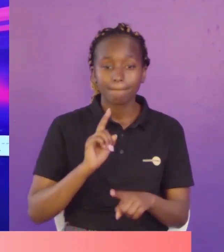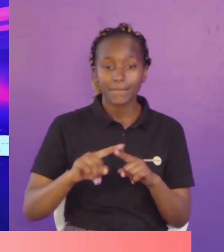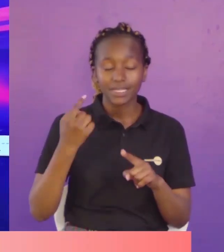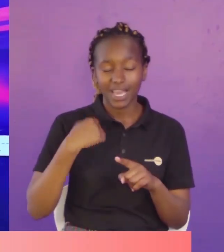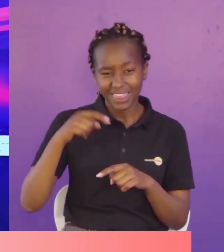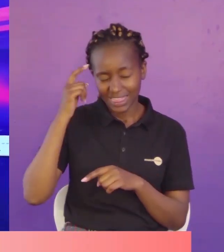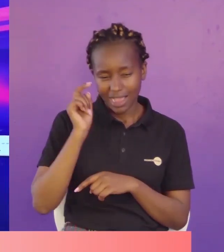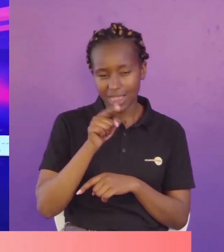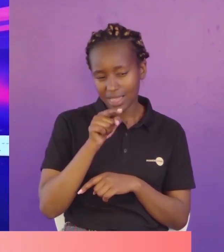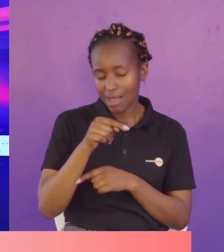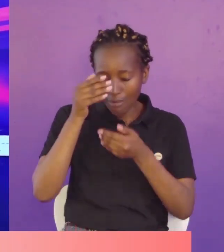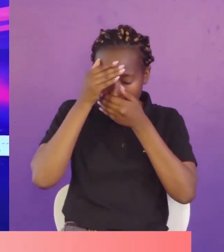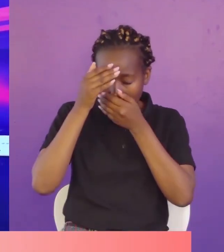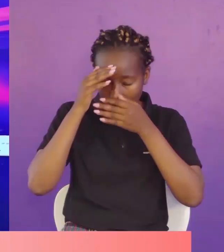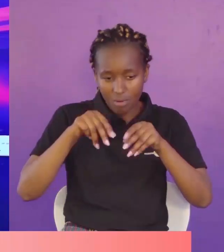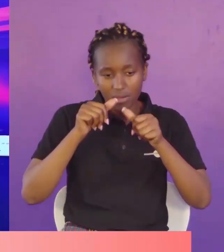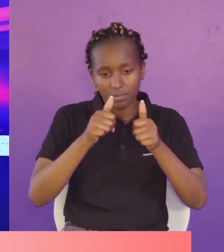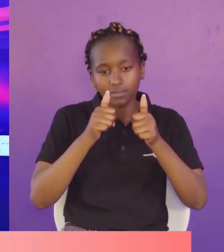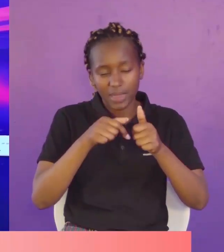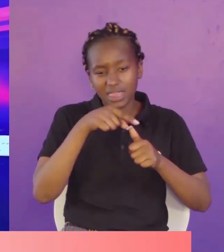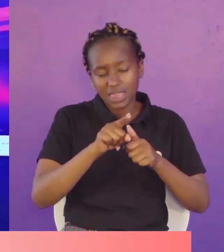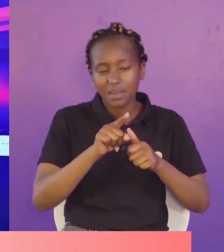Waarabu. Yes. So hawa si wa Afrika.